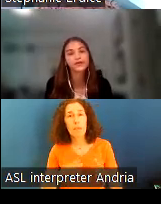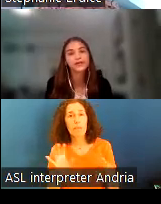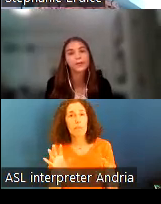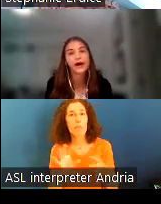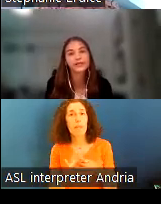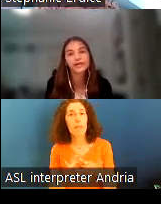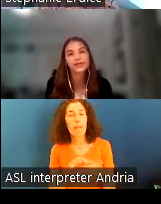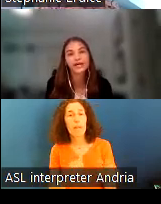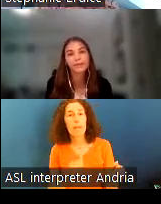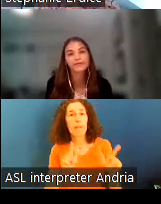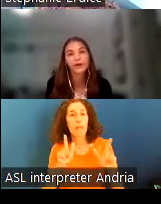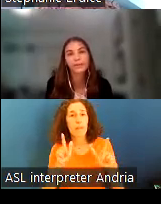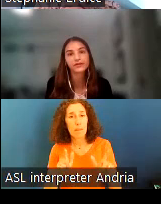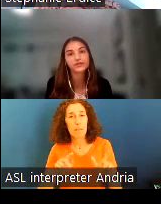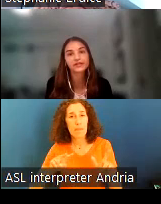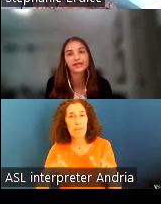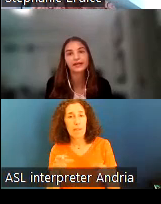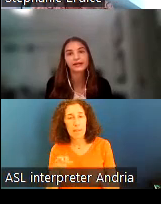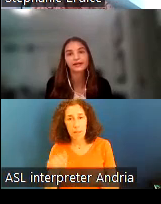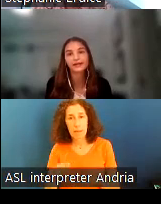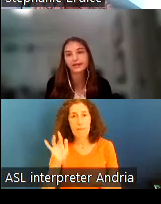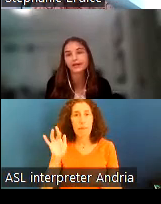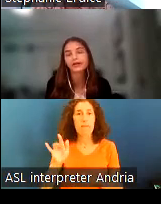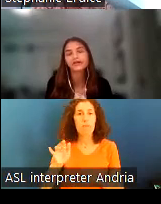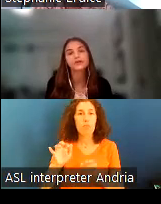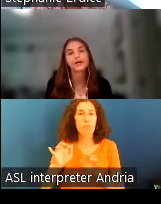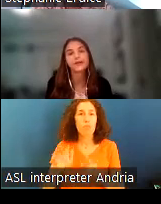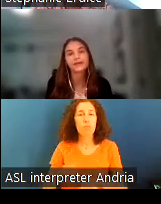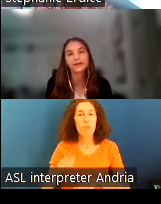form, you'll see a box at the top of your webpage containing a link.